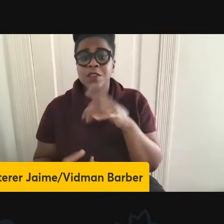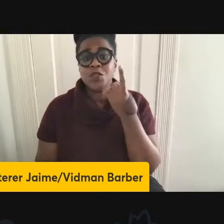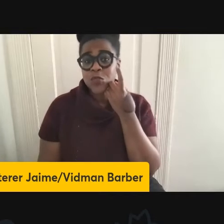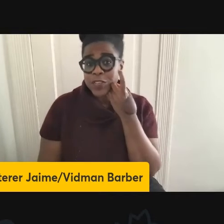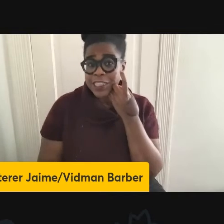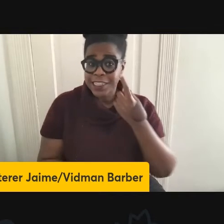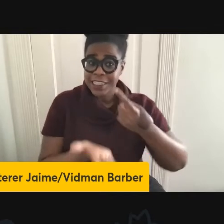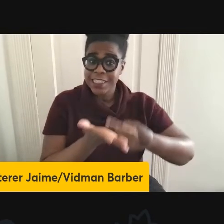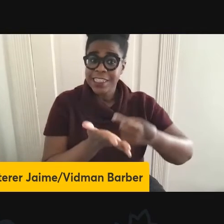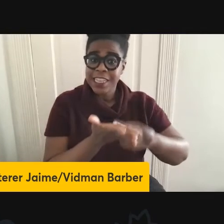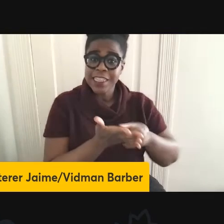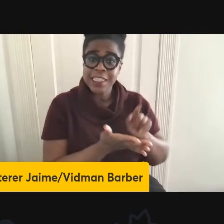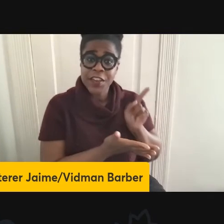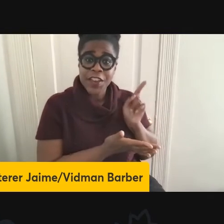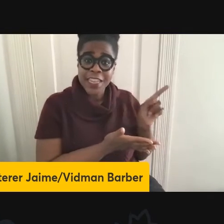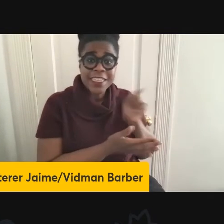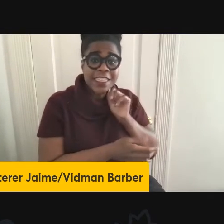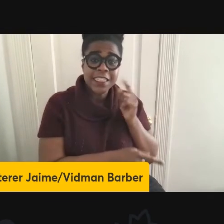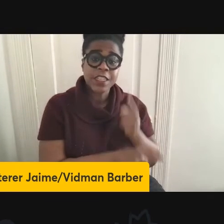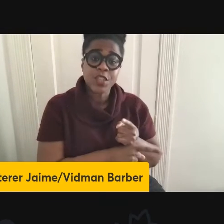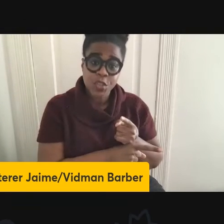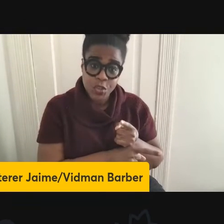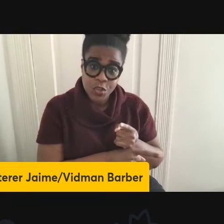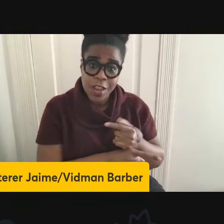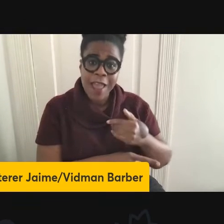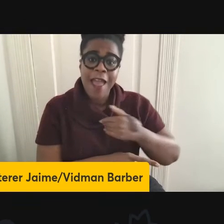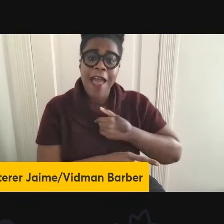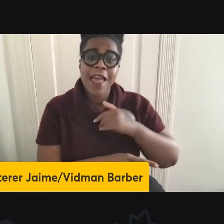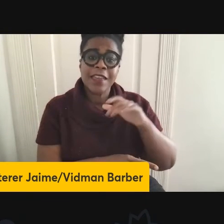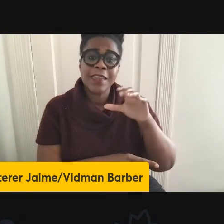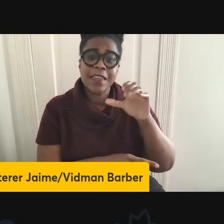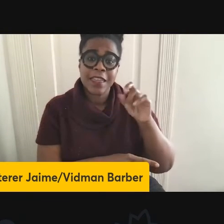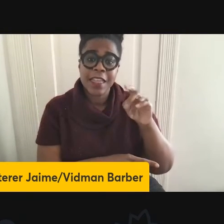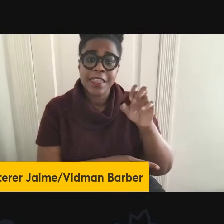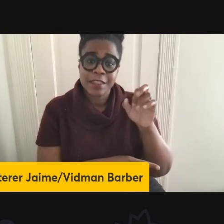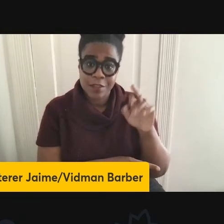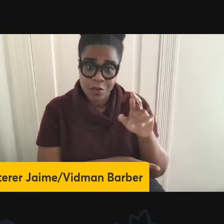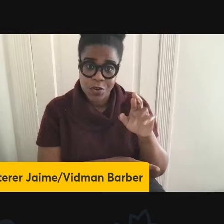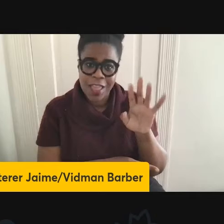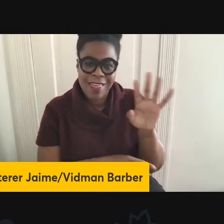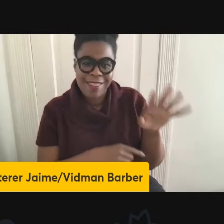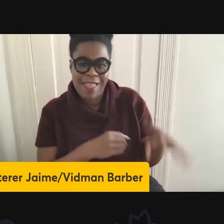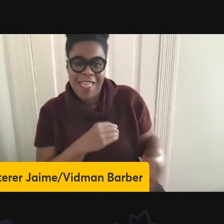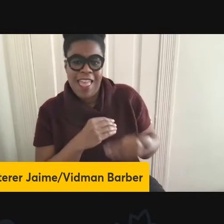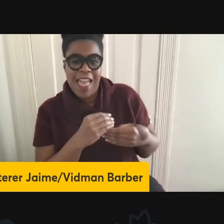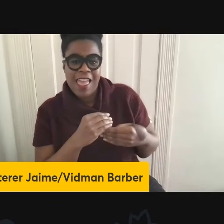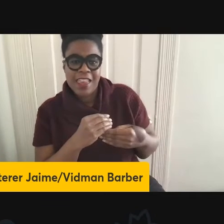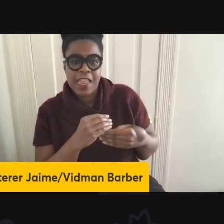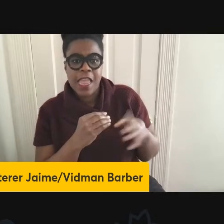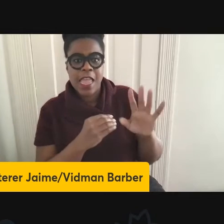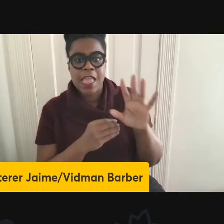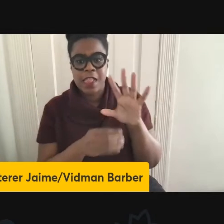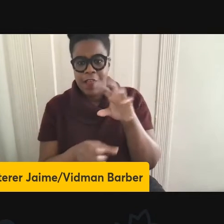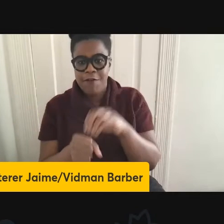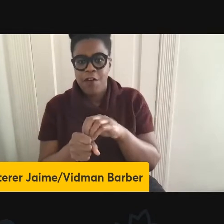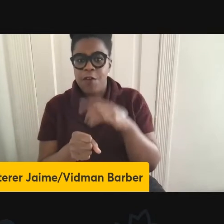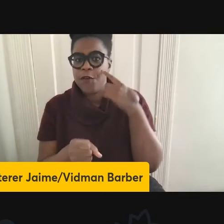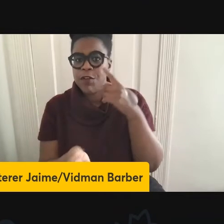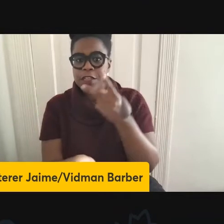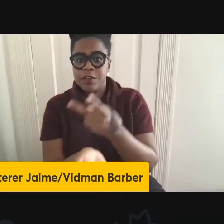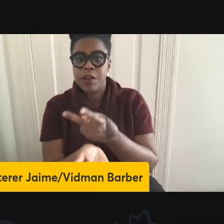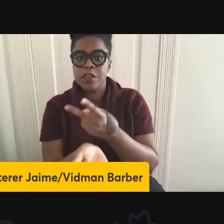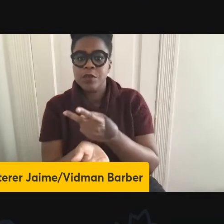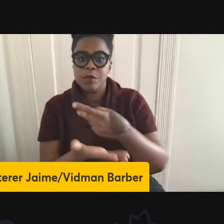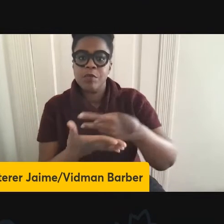how his sister had cancer, and that contributed to what he ended up doing in his graduate degree